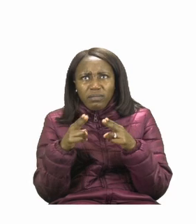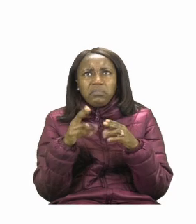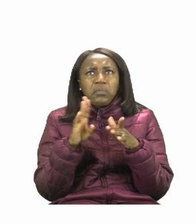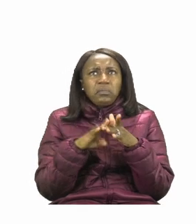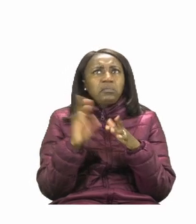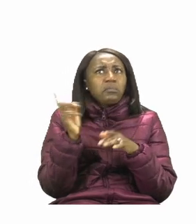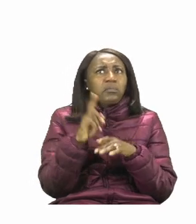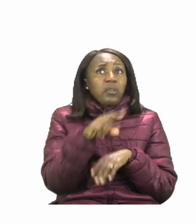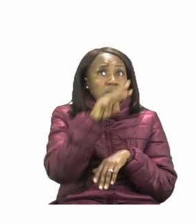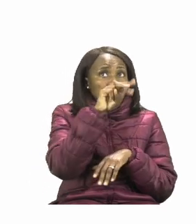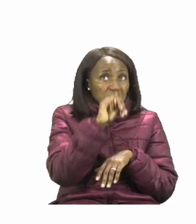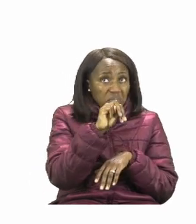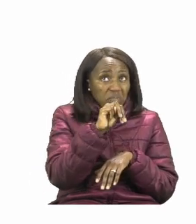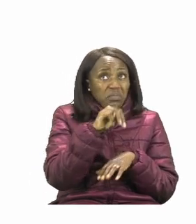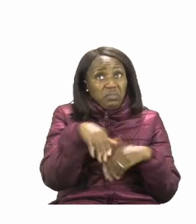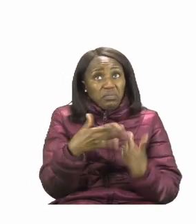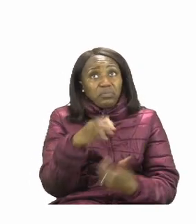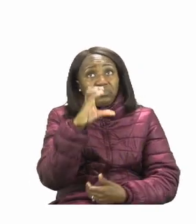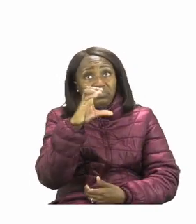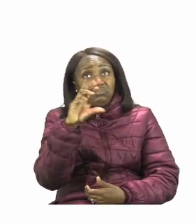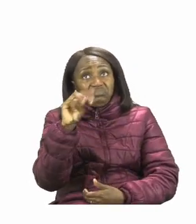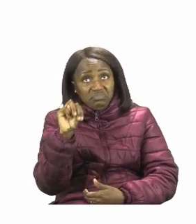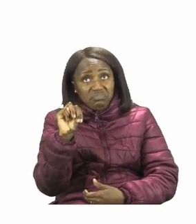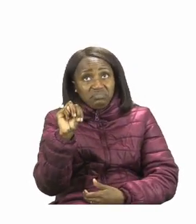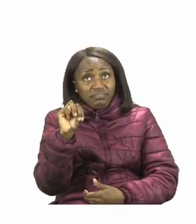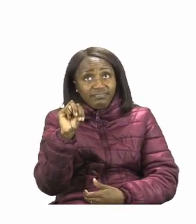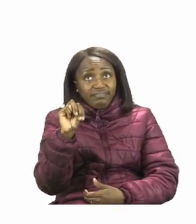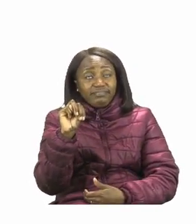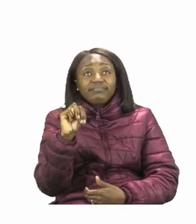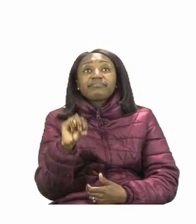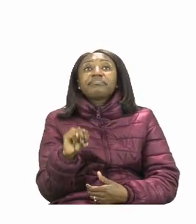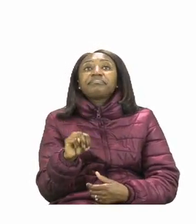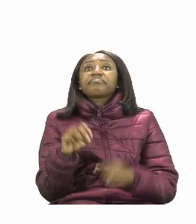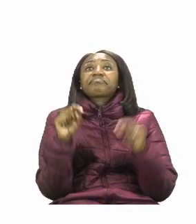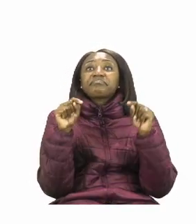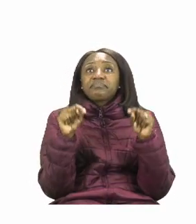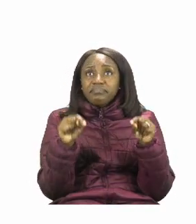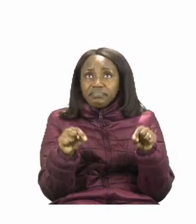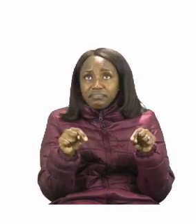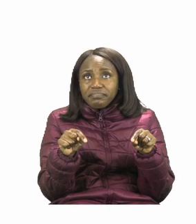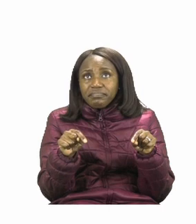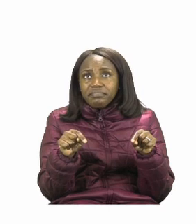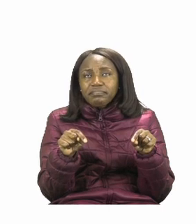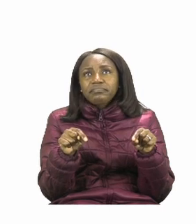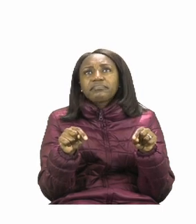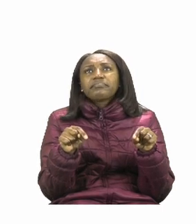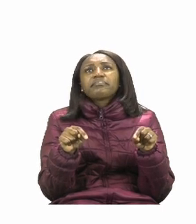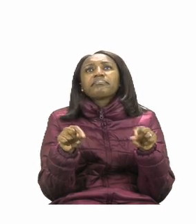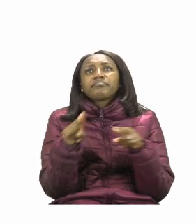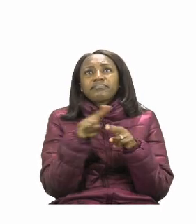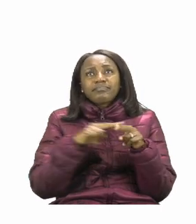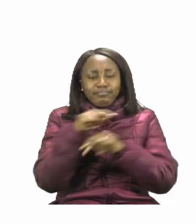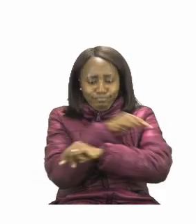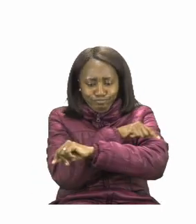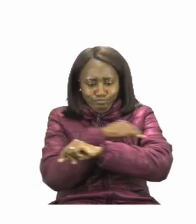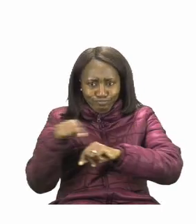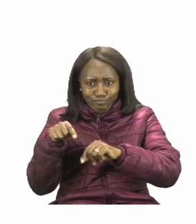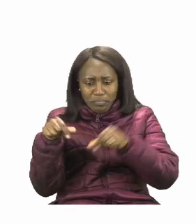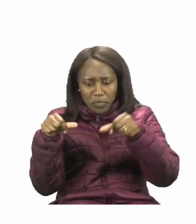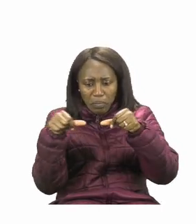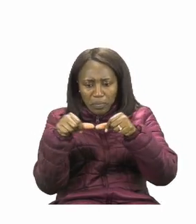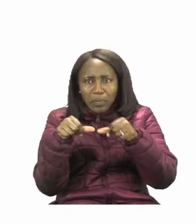and centimeters. Today, we are going to use the ruler to measure the